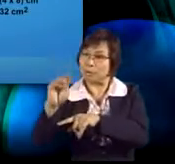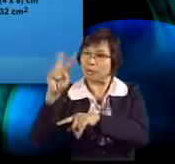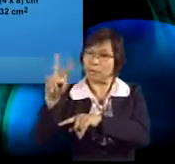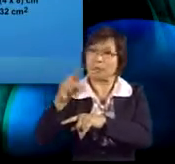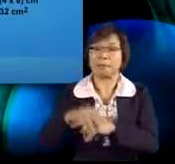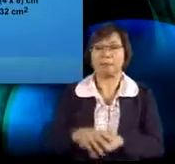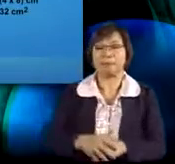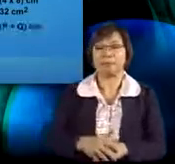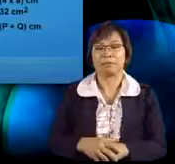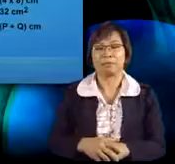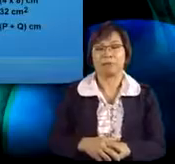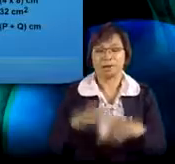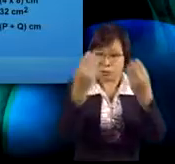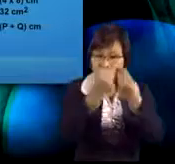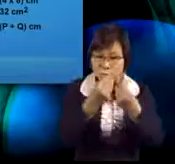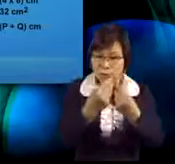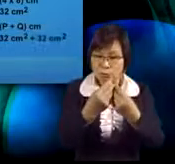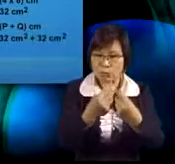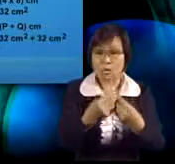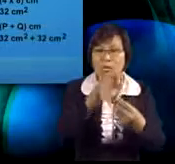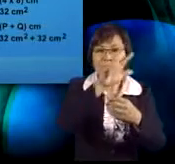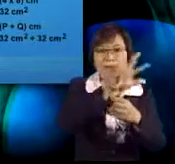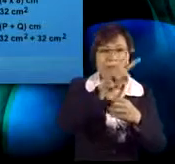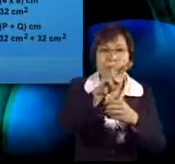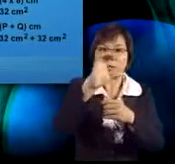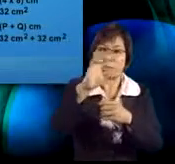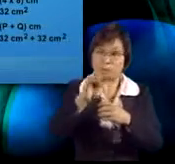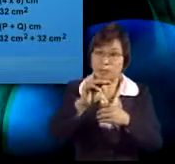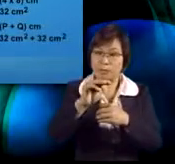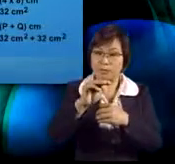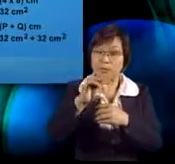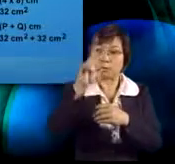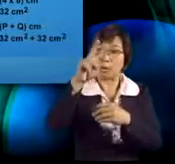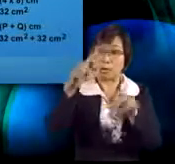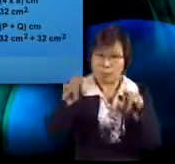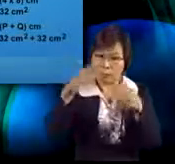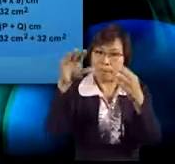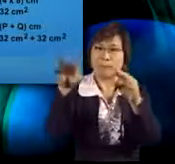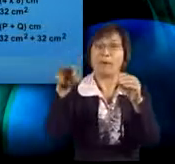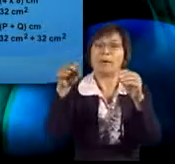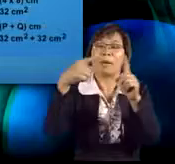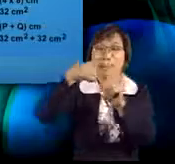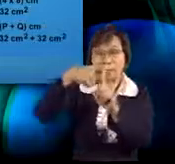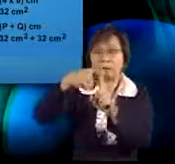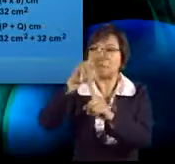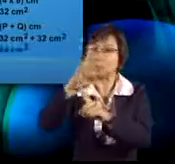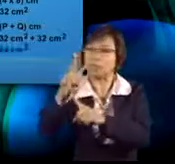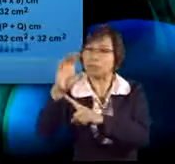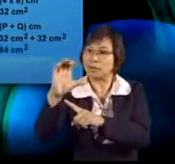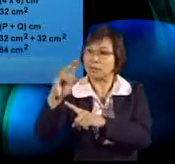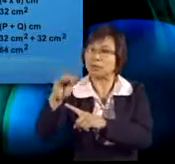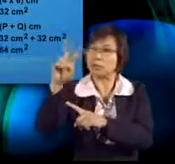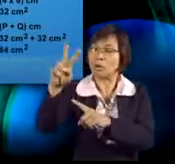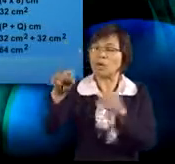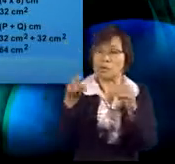centimeters square. The total is 32 centimeters square plus 32 centimeters square equals